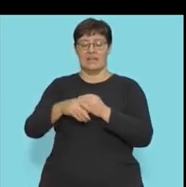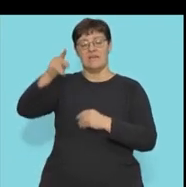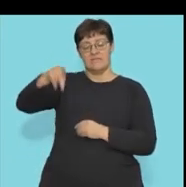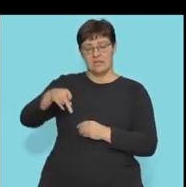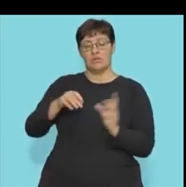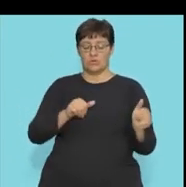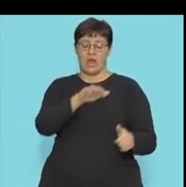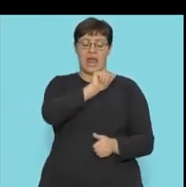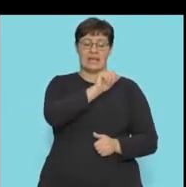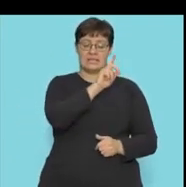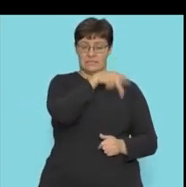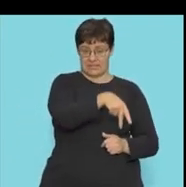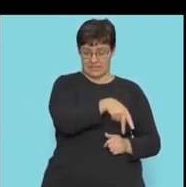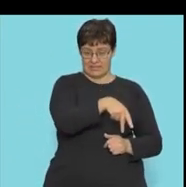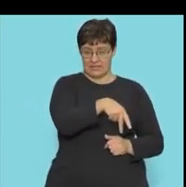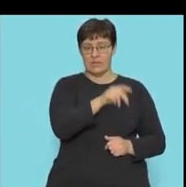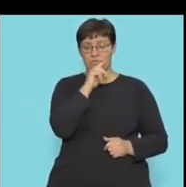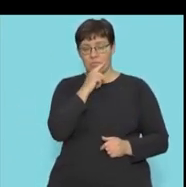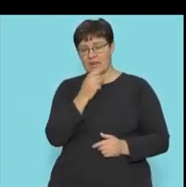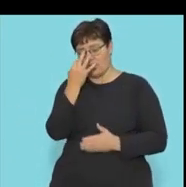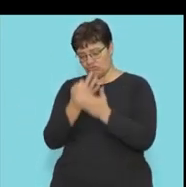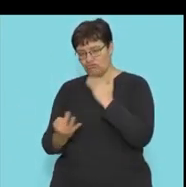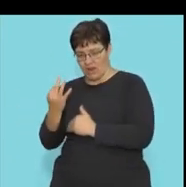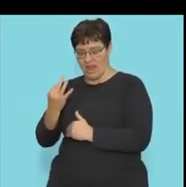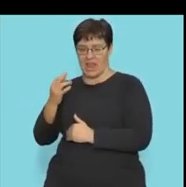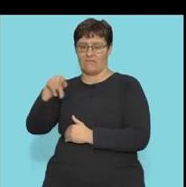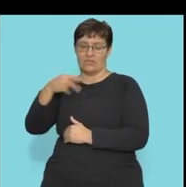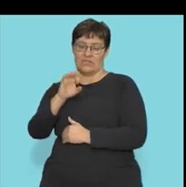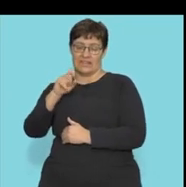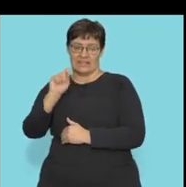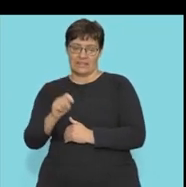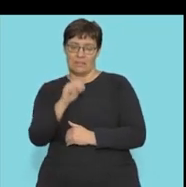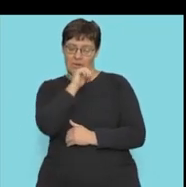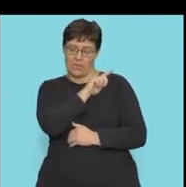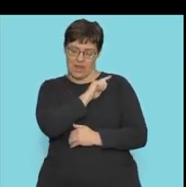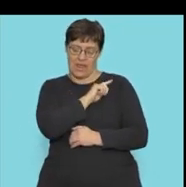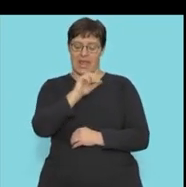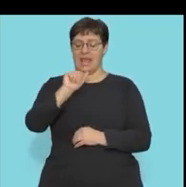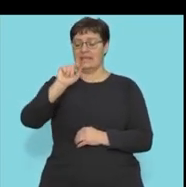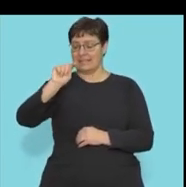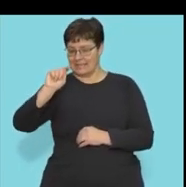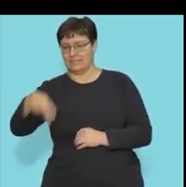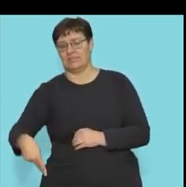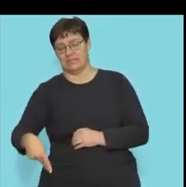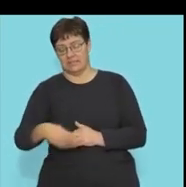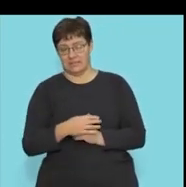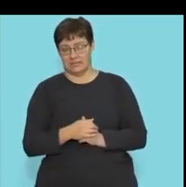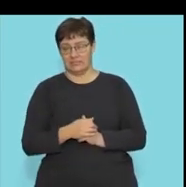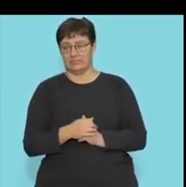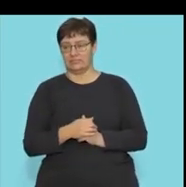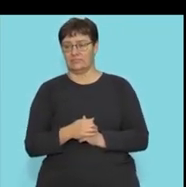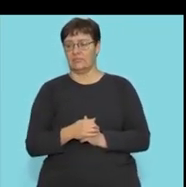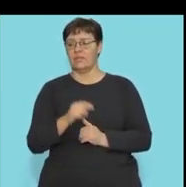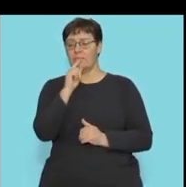a diphosphate to give you a triphosphate, which is called ATP. And